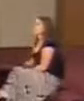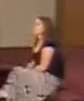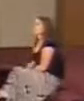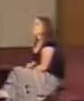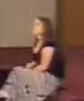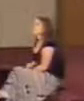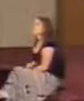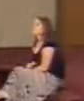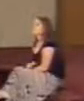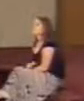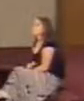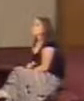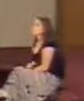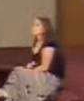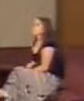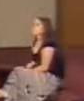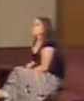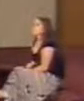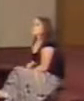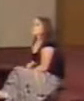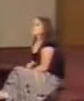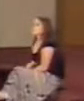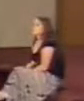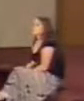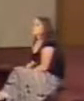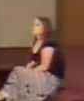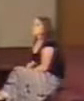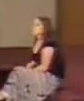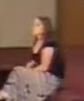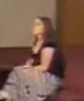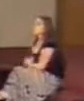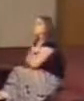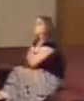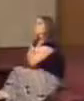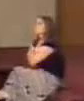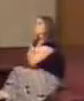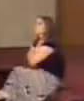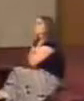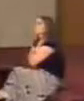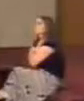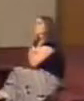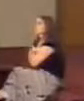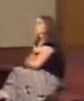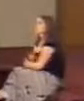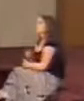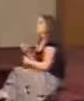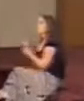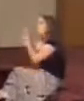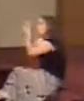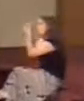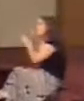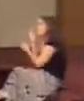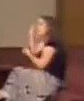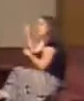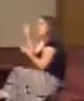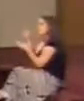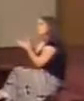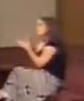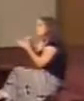Submit therefore to God. Submit means this. Get back to him. Obey him. Read his word.